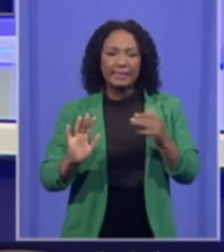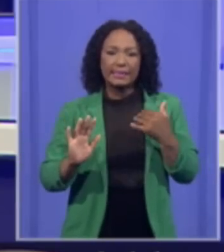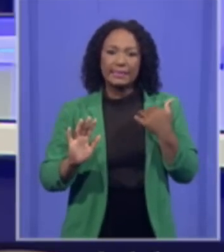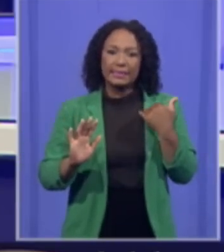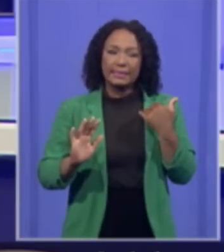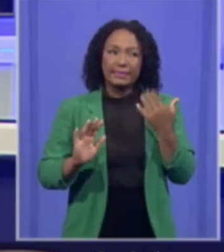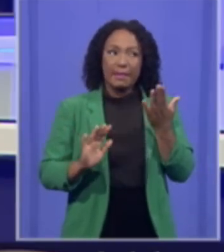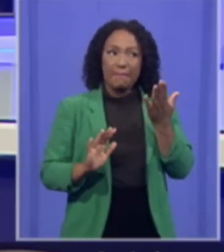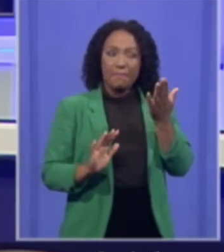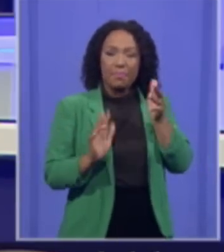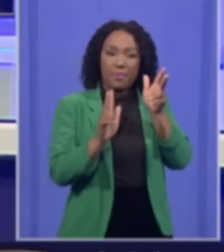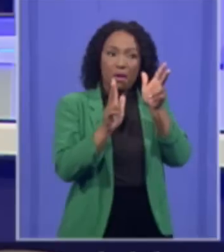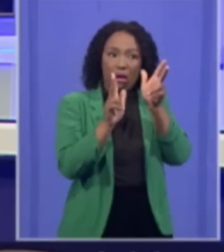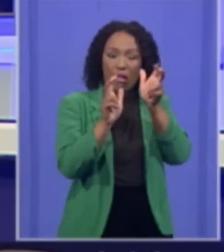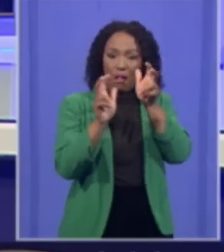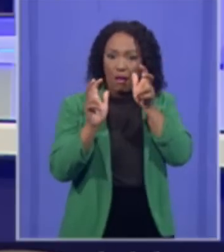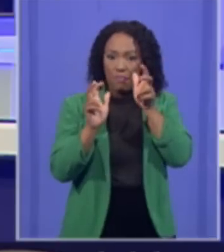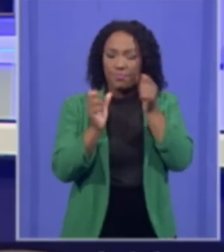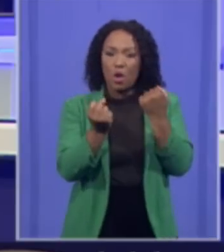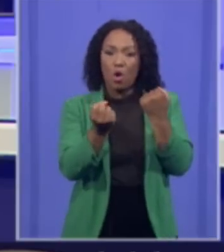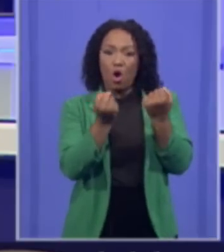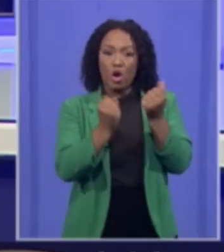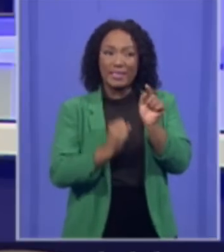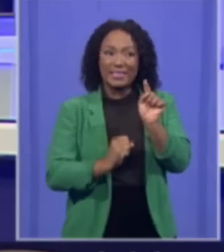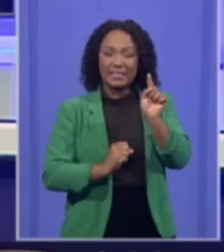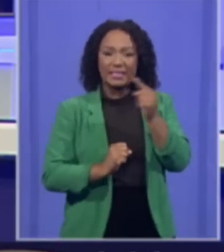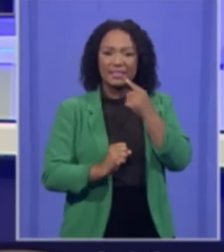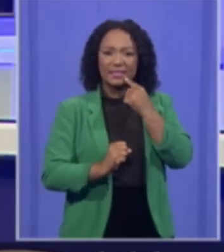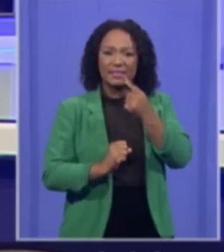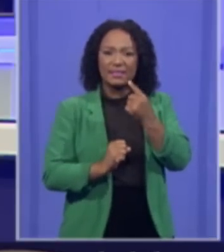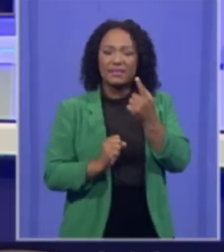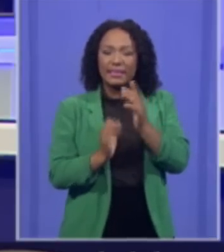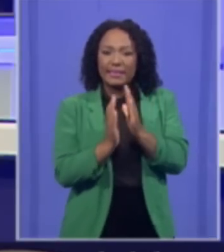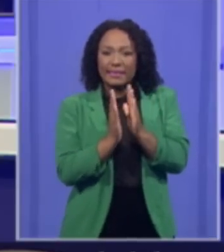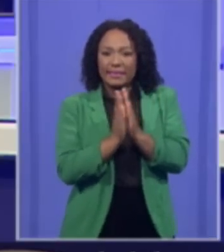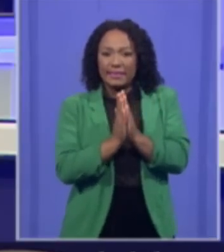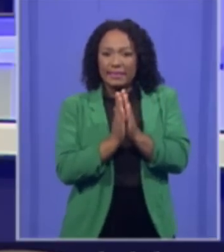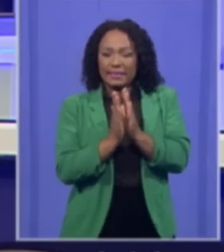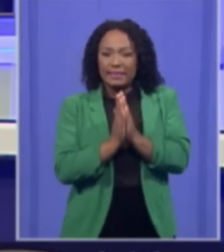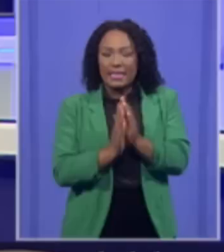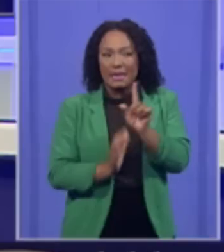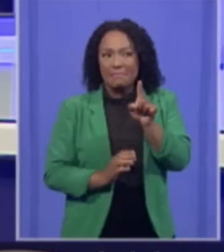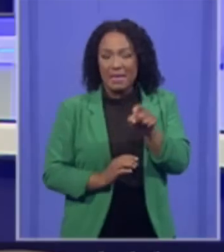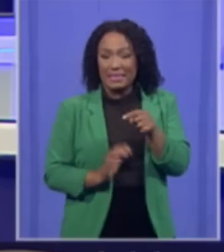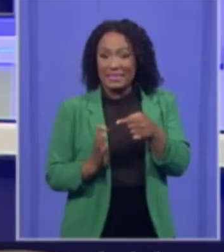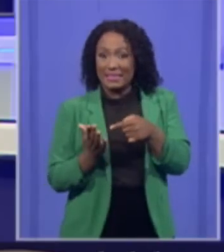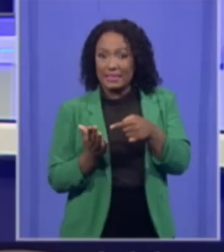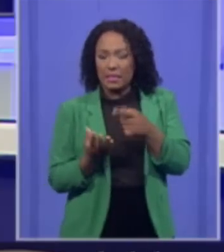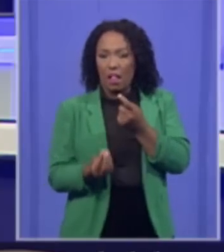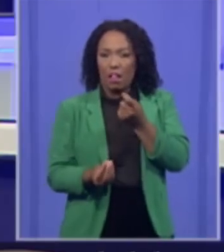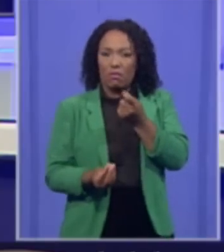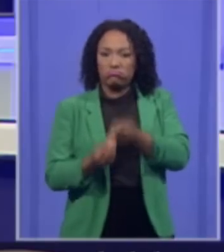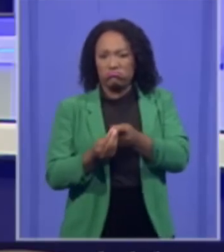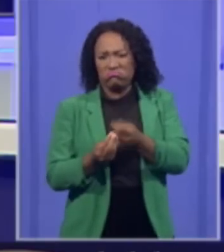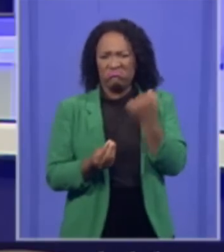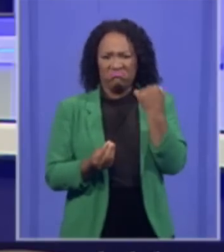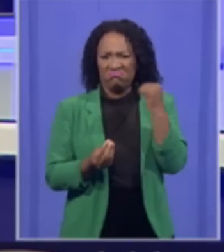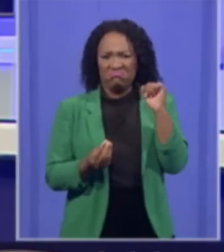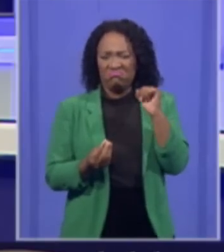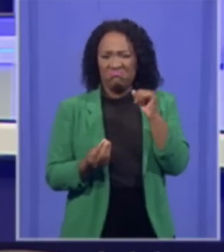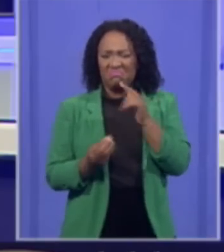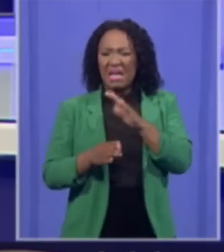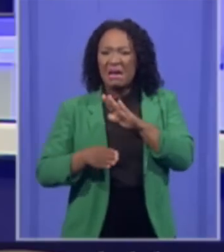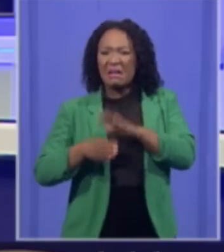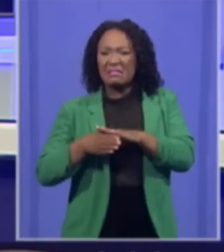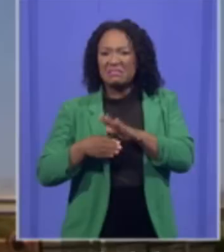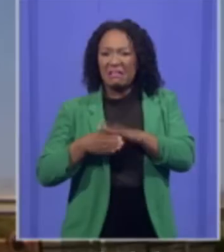ya AfriForum, kgorotsheko e hweditše gore kgopelo e swanetše go ganwa ka ge e sena dibaka tše di